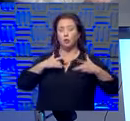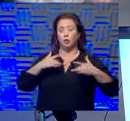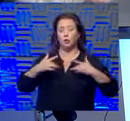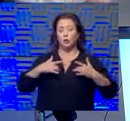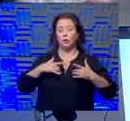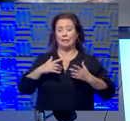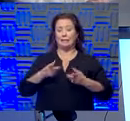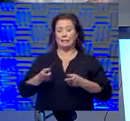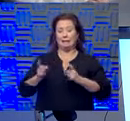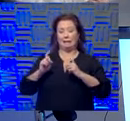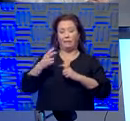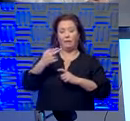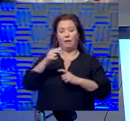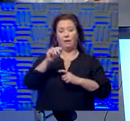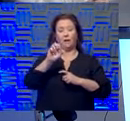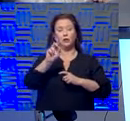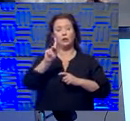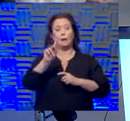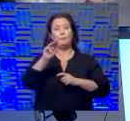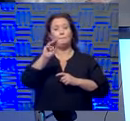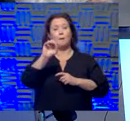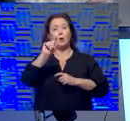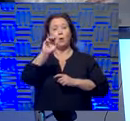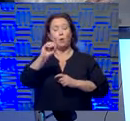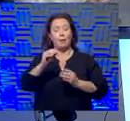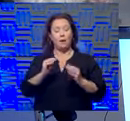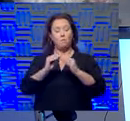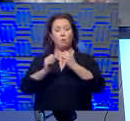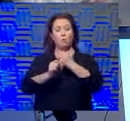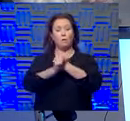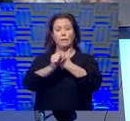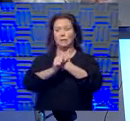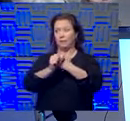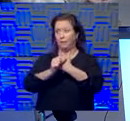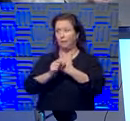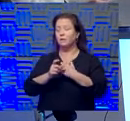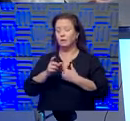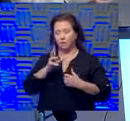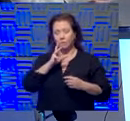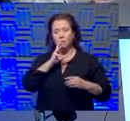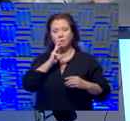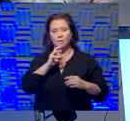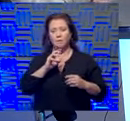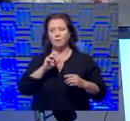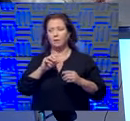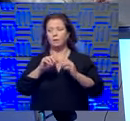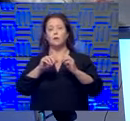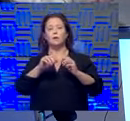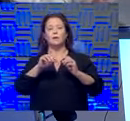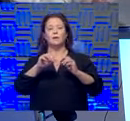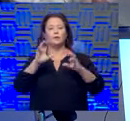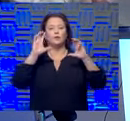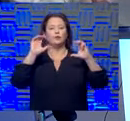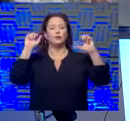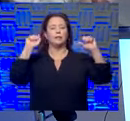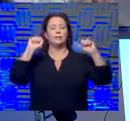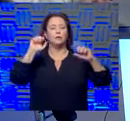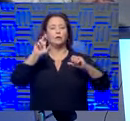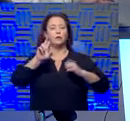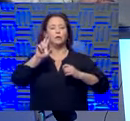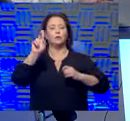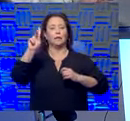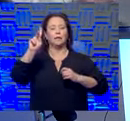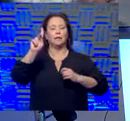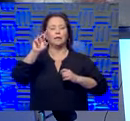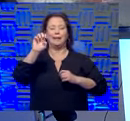me Hashimoto's? If I have Hashimoto's, am I more at risk? Right, we addressed this. Doug Girard, who's the chancellor at university, but also an